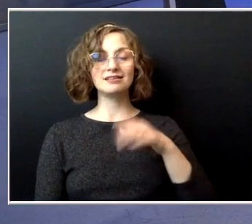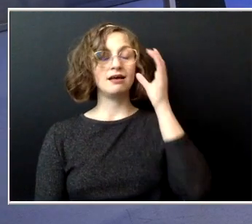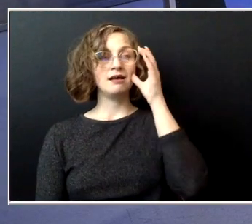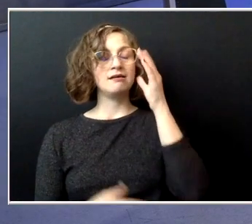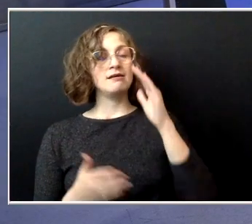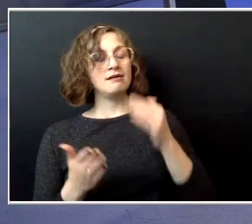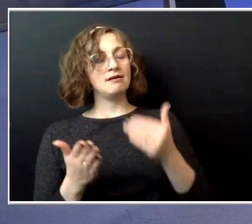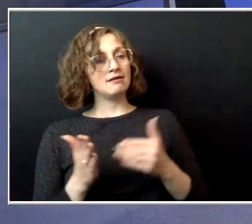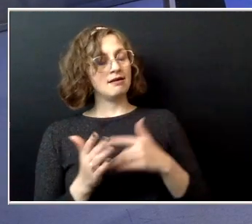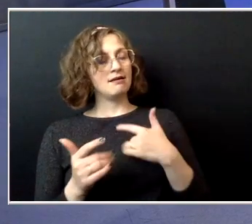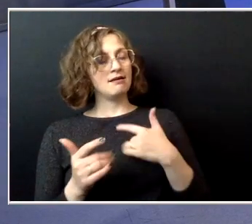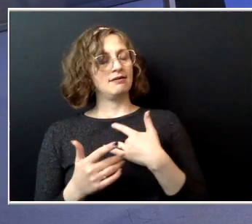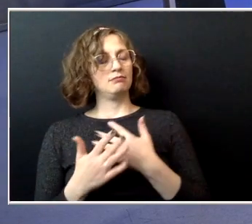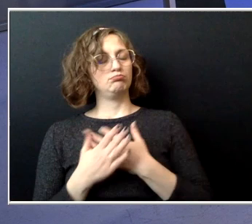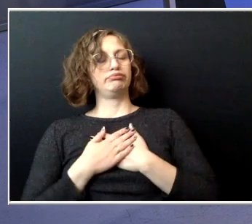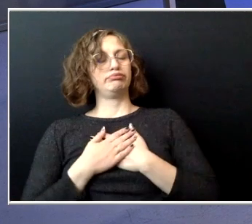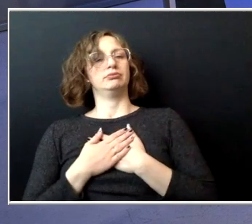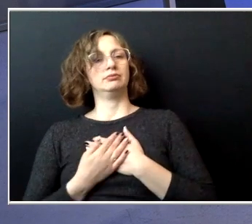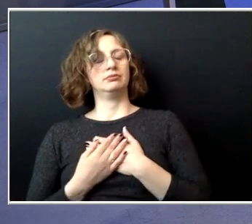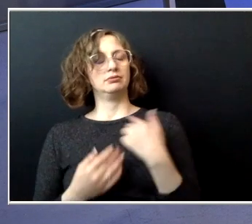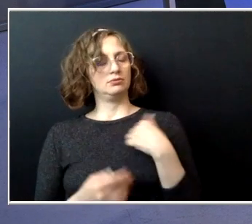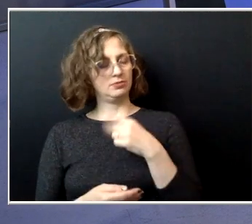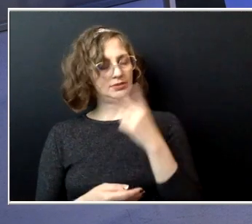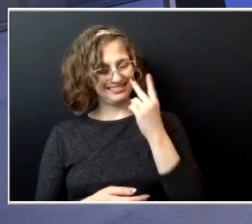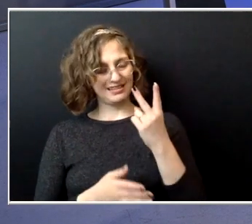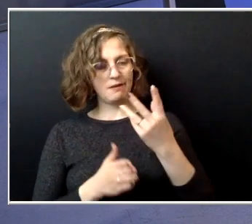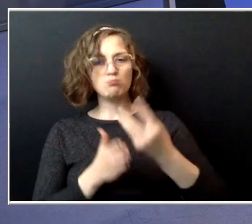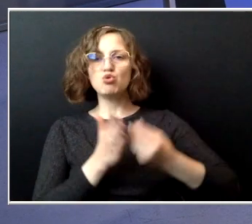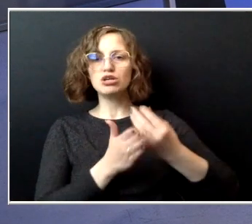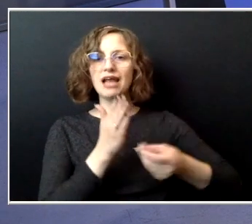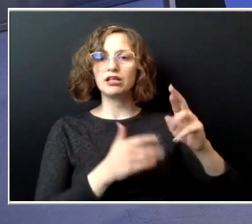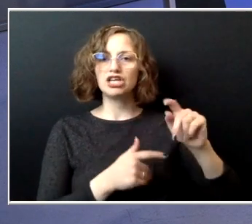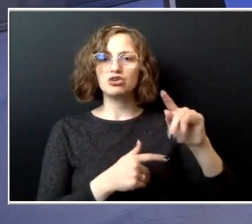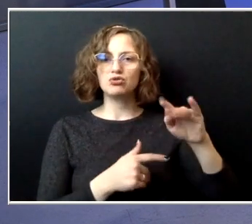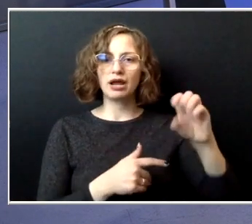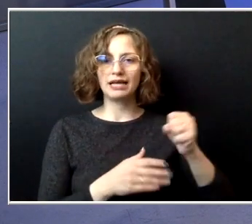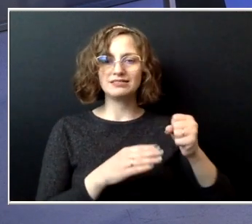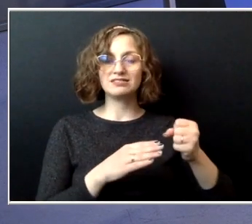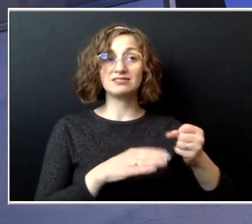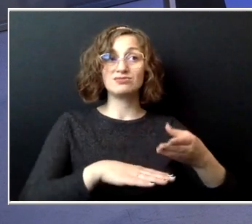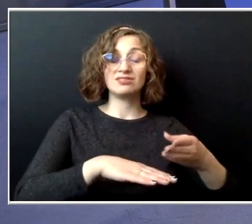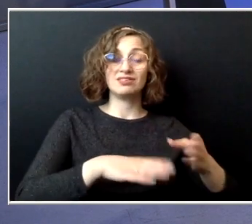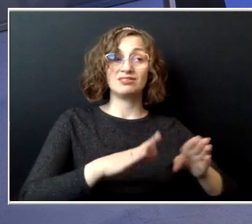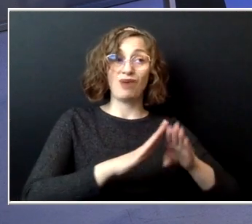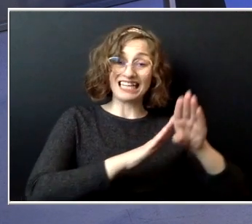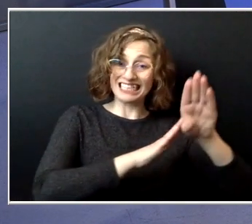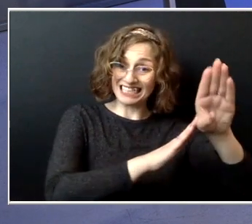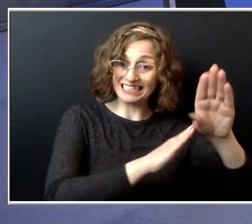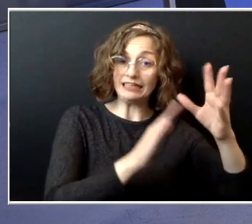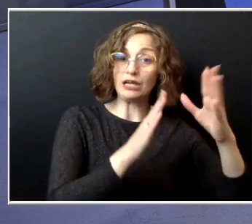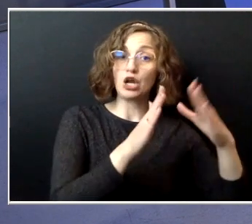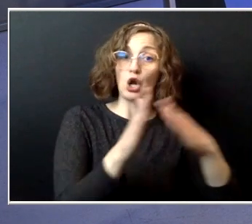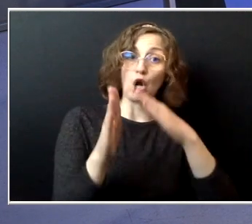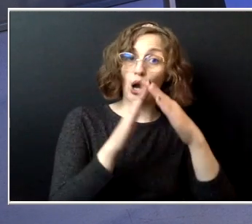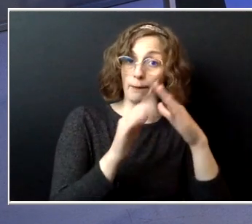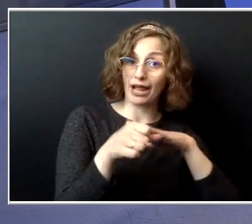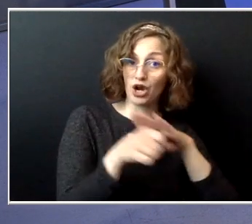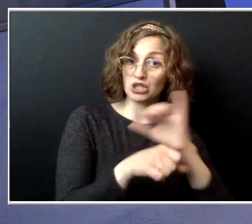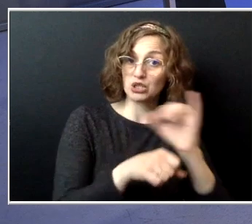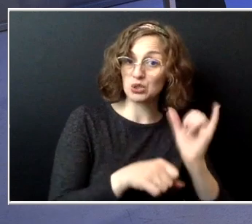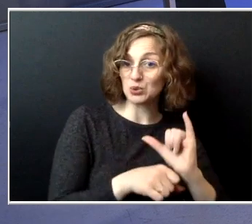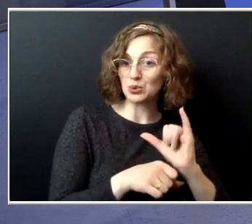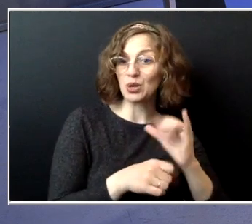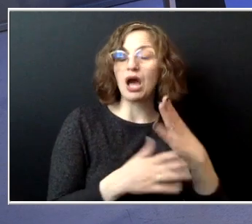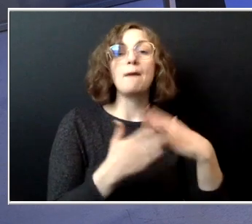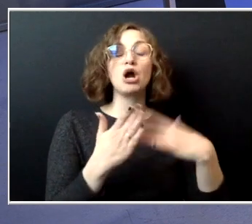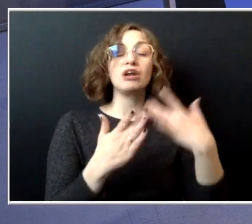that we've watched mortality rates rise in urban areas as well. Part of it's a desert, part of it is a lack of insurance.